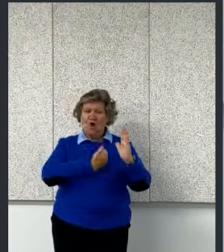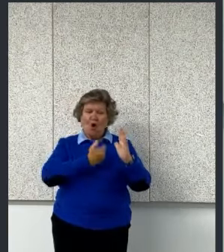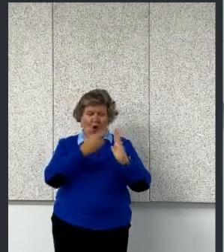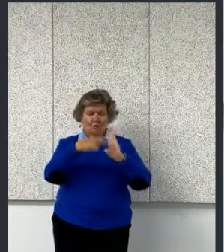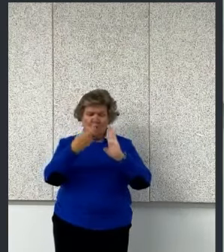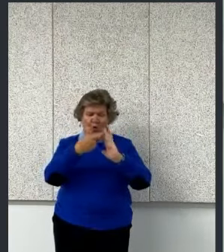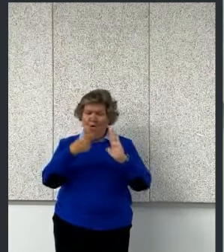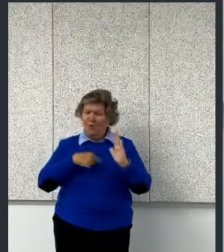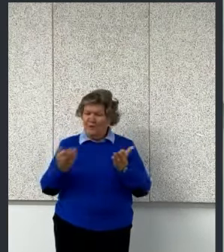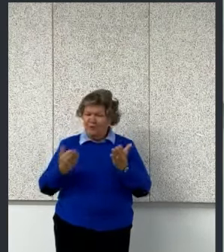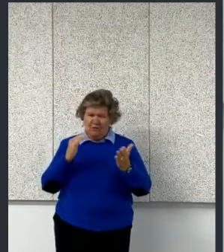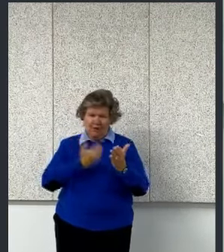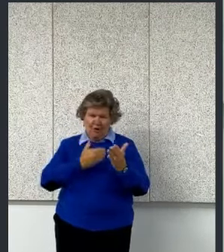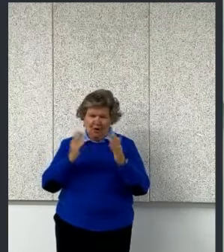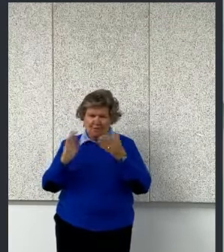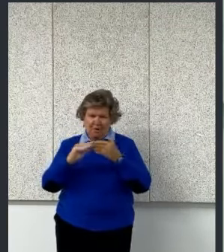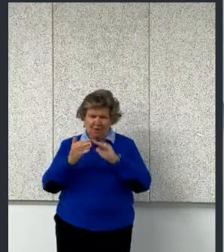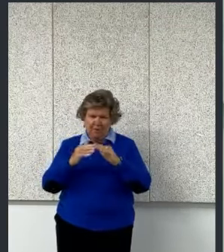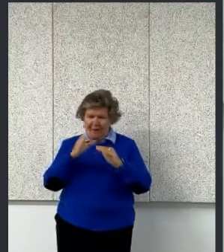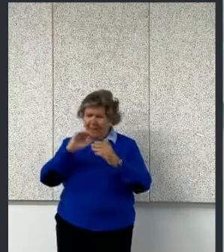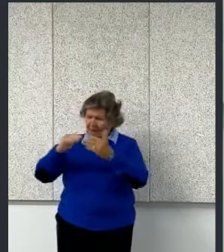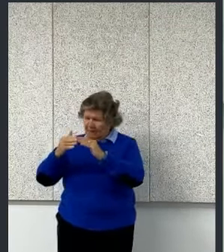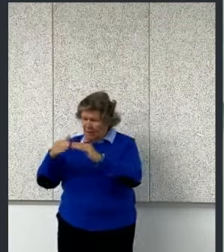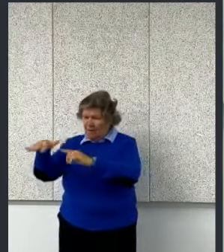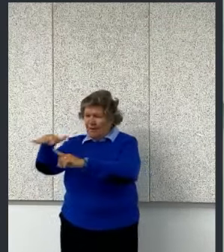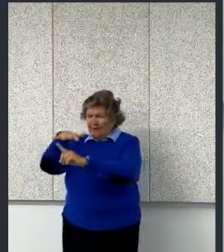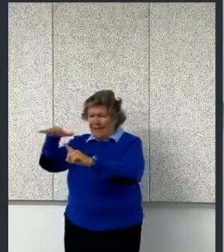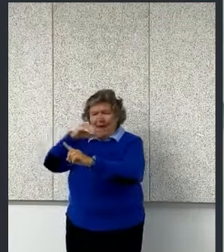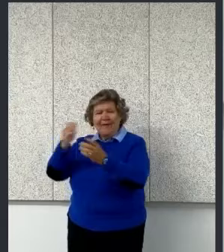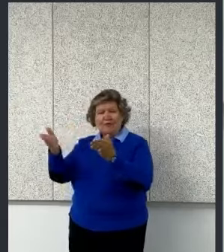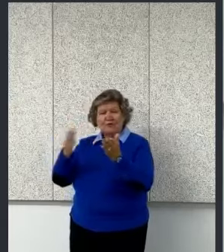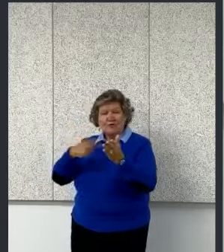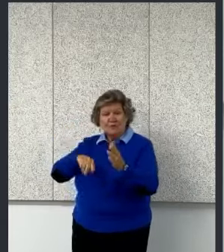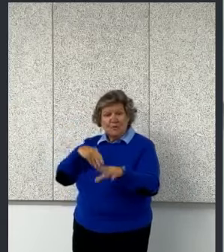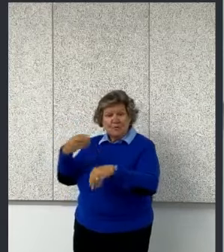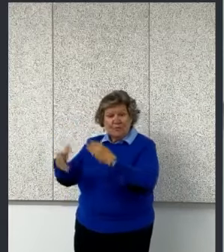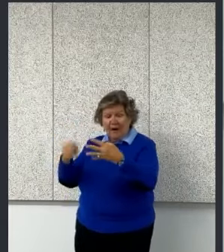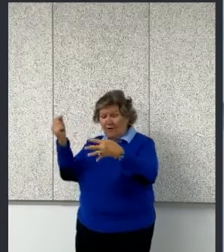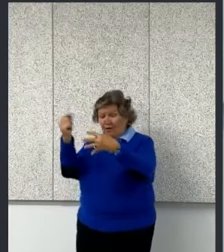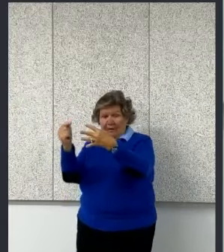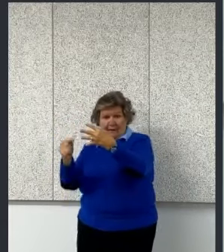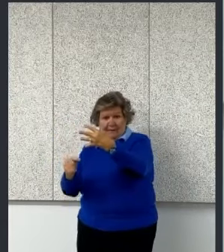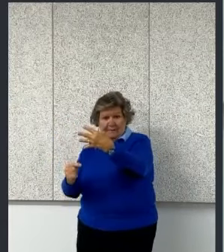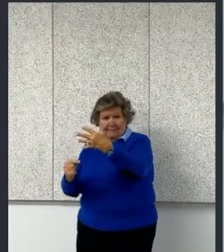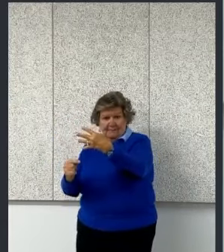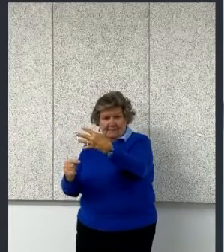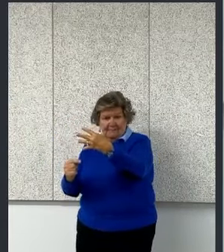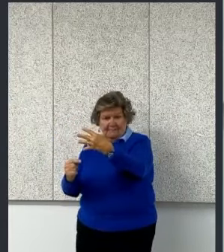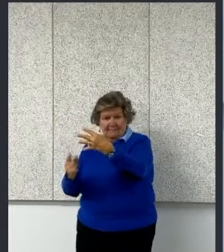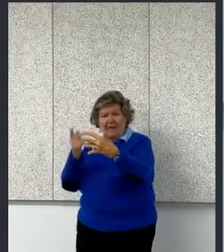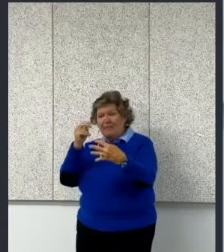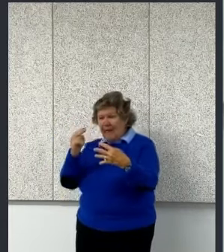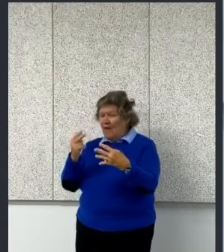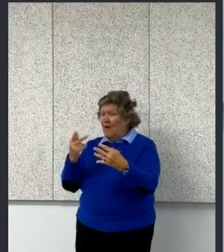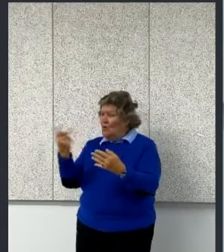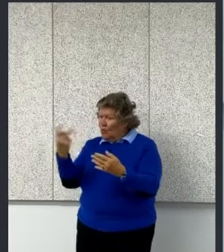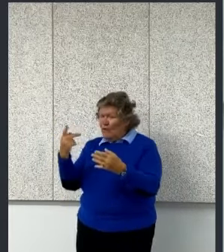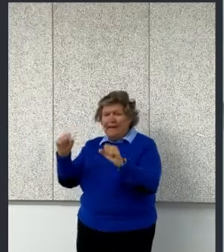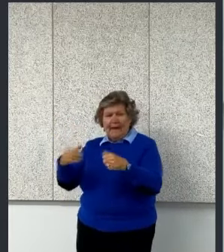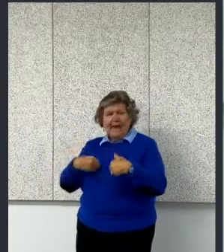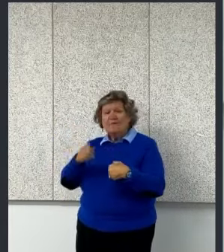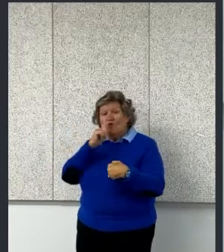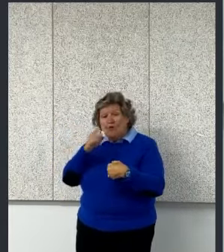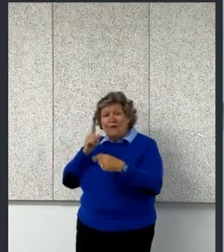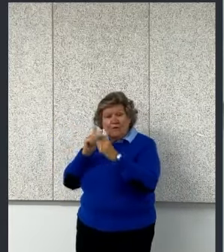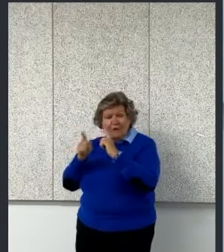and our community is defined in this way, and the services that we're looking to provide are these, and we can have a real conversation about where